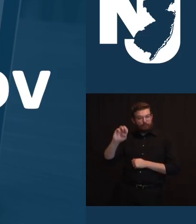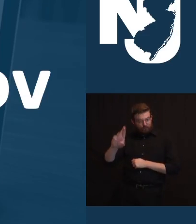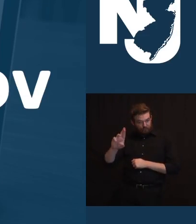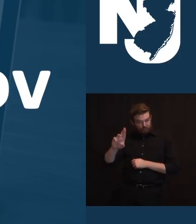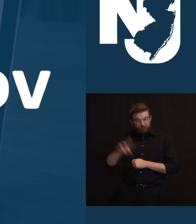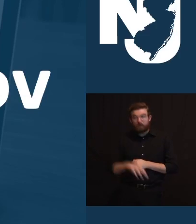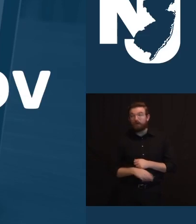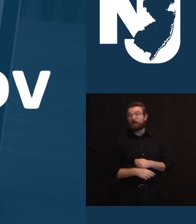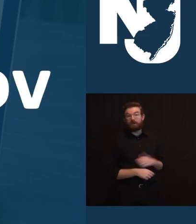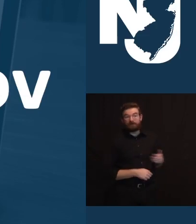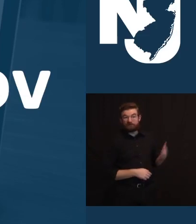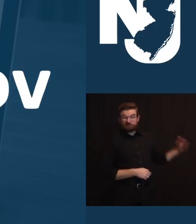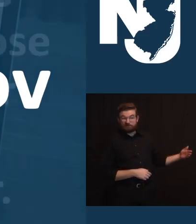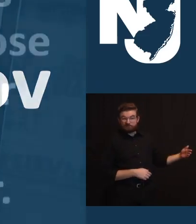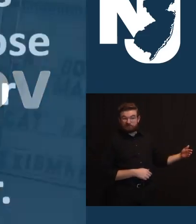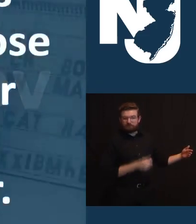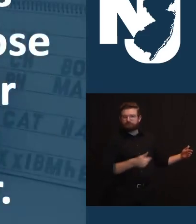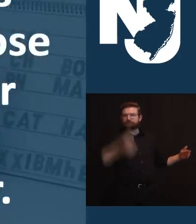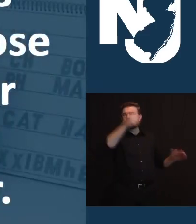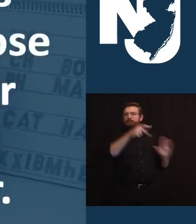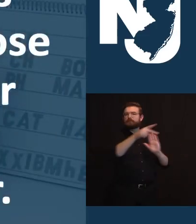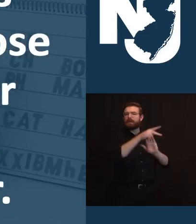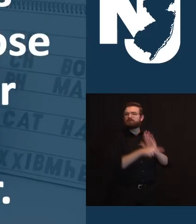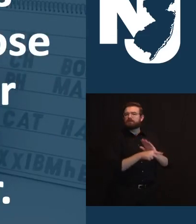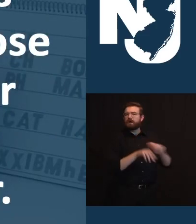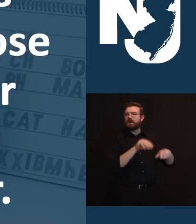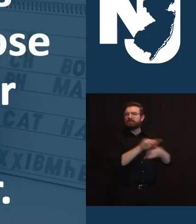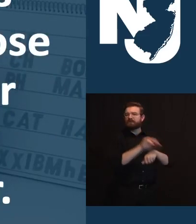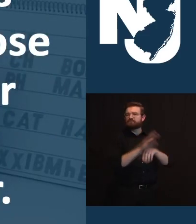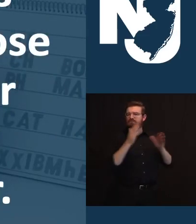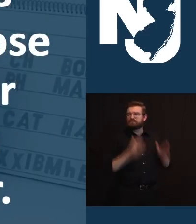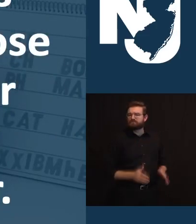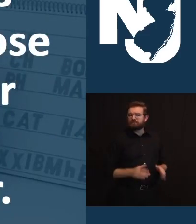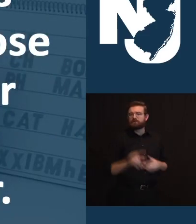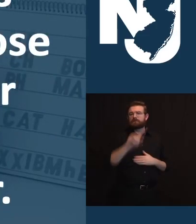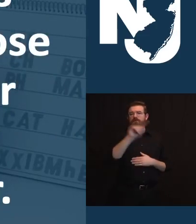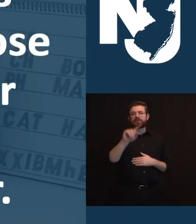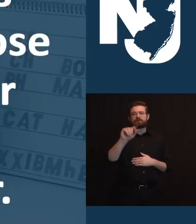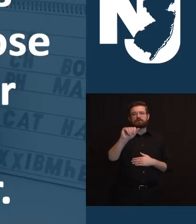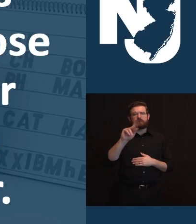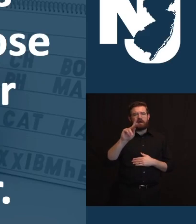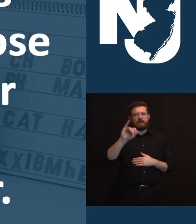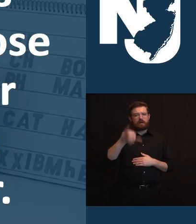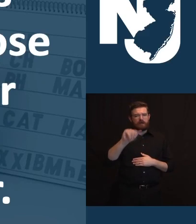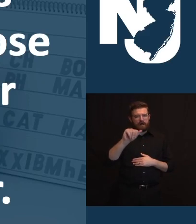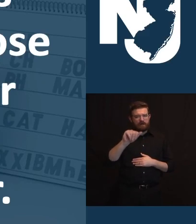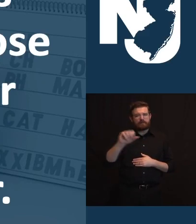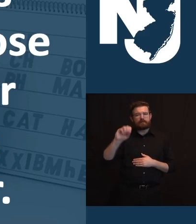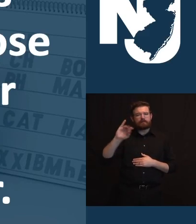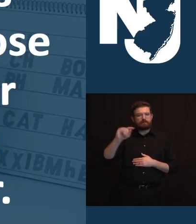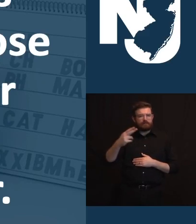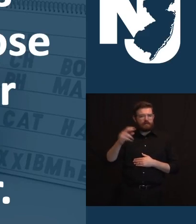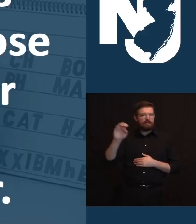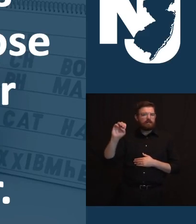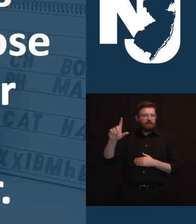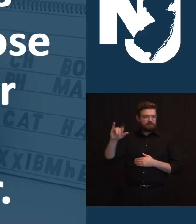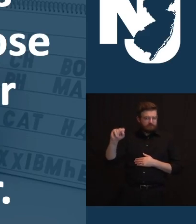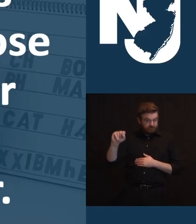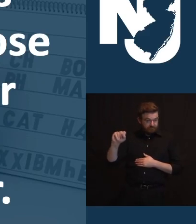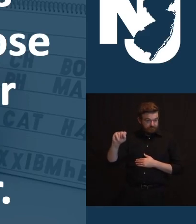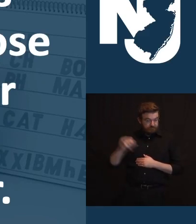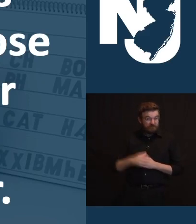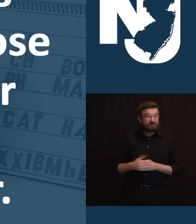always. So on Monday, I announced that the Department of Education would be releasing an update to its guidance that would give parents